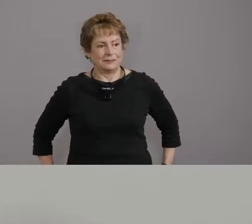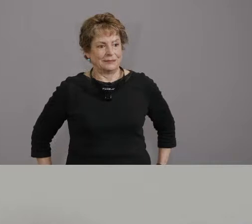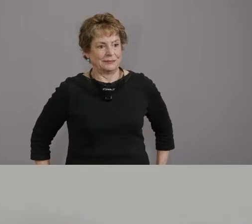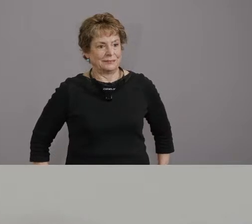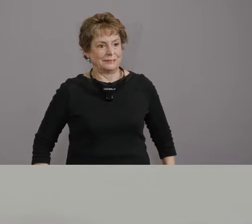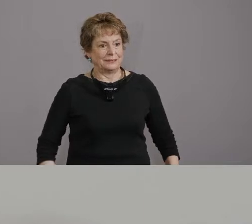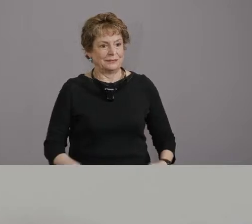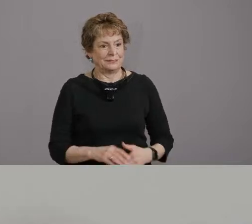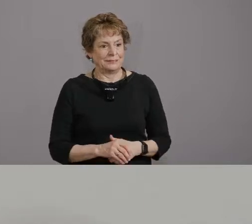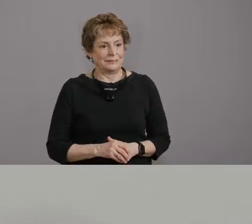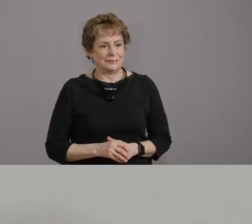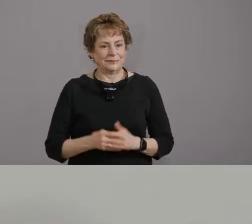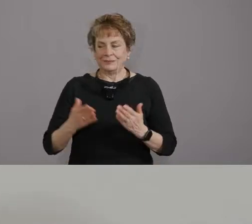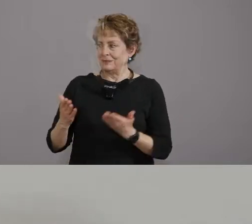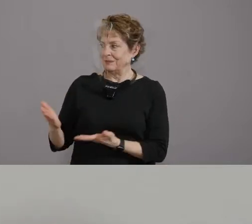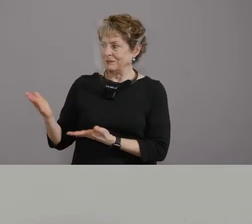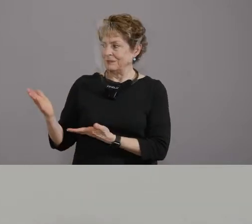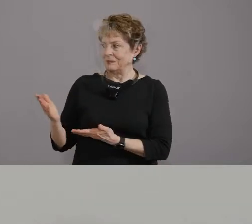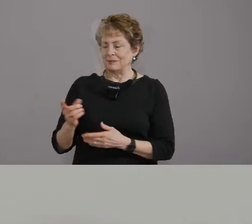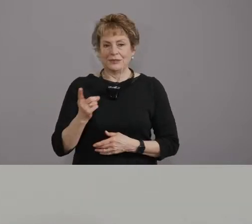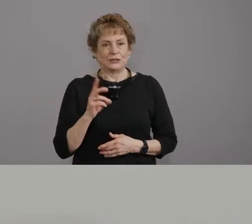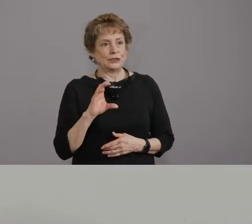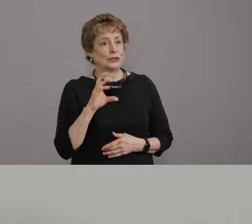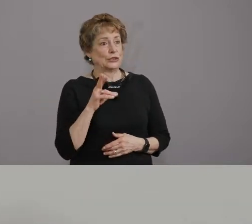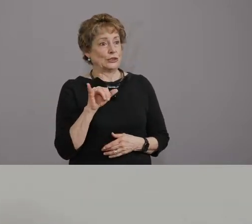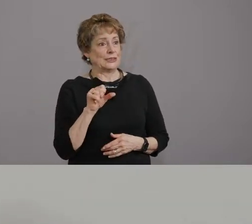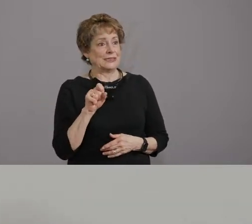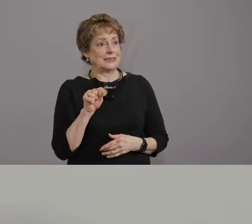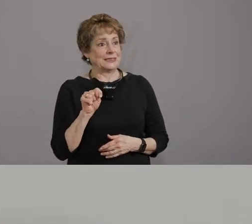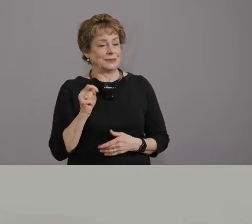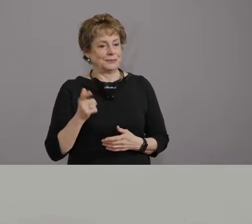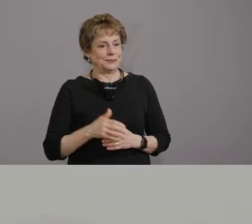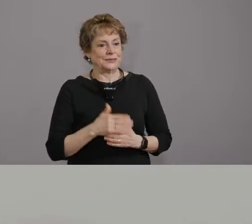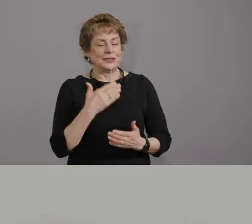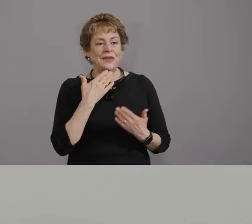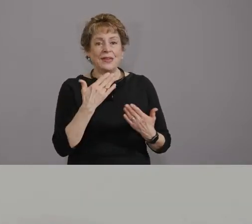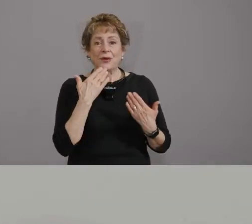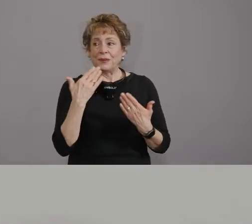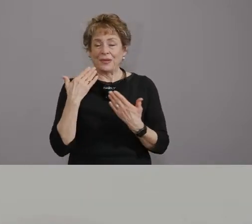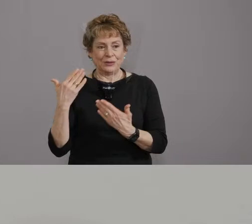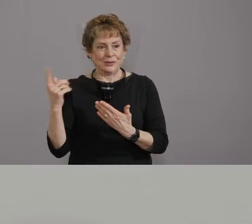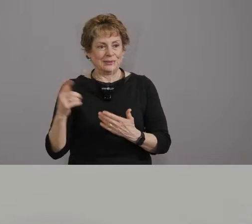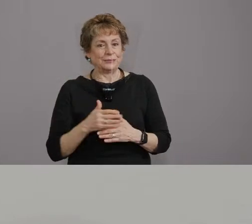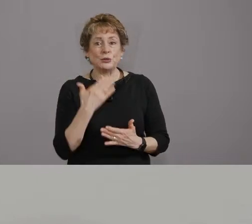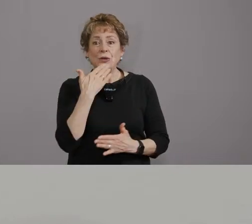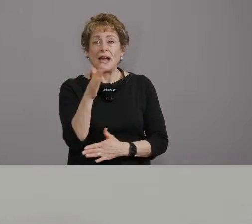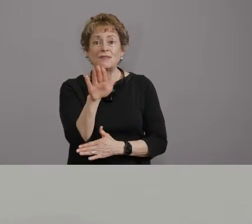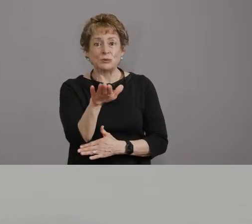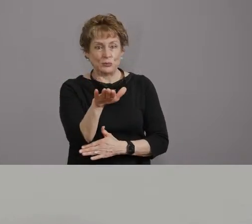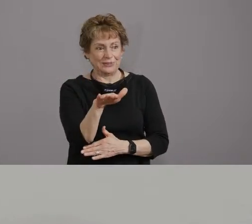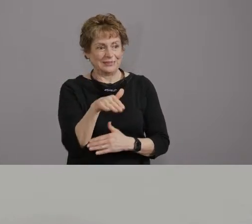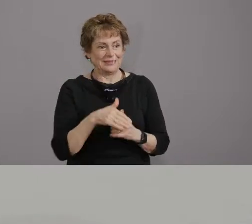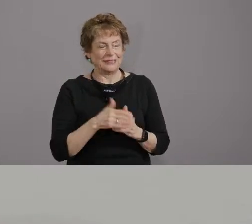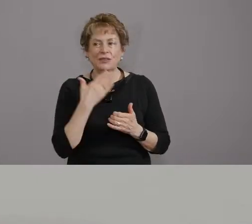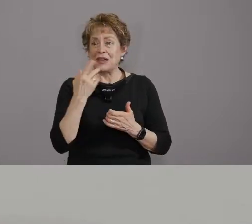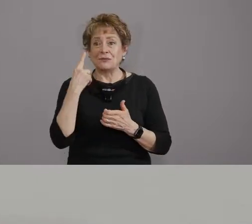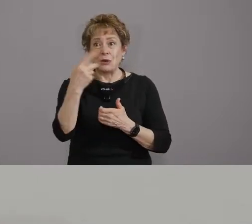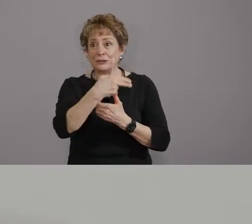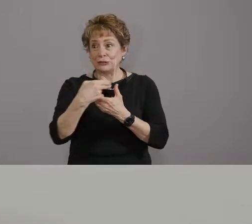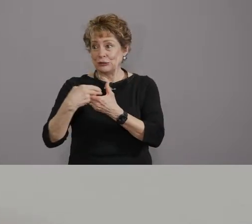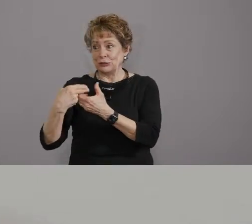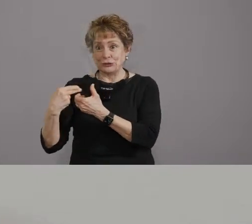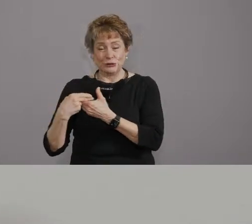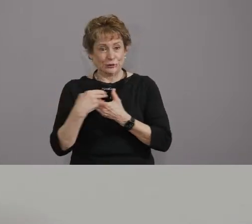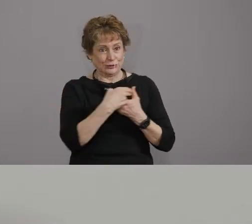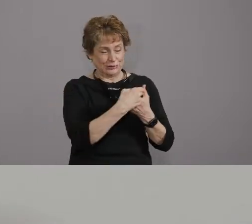Christ? Thanks, Steve. Good afternoon, everybody, and thank you for joining us again today. I'm Dr. Cara Christ, the Director of the